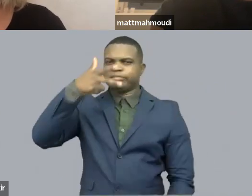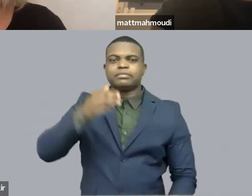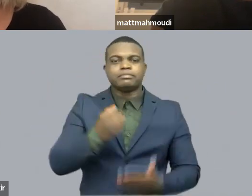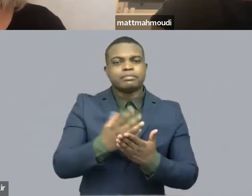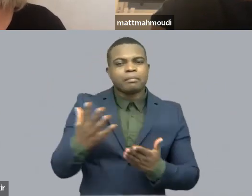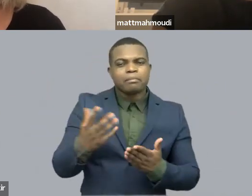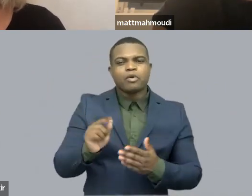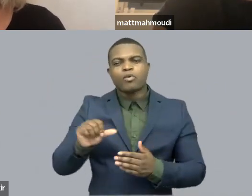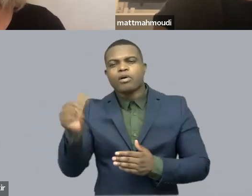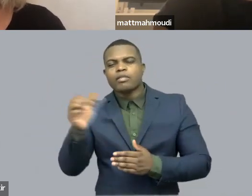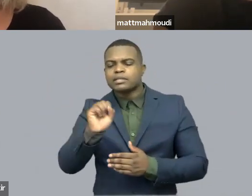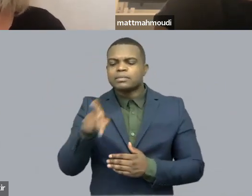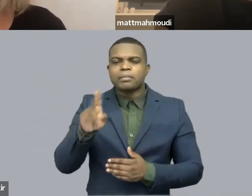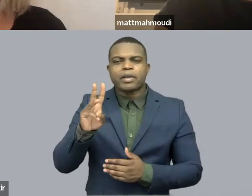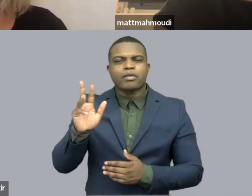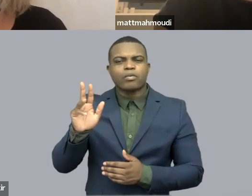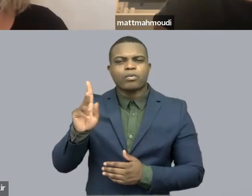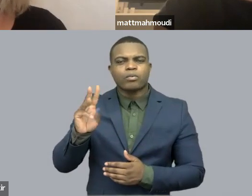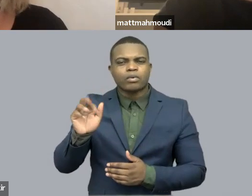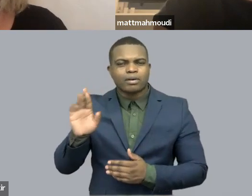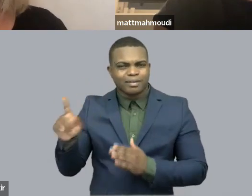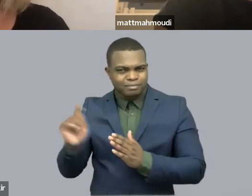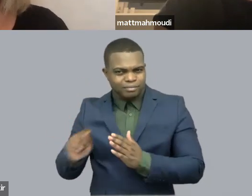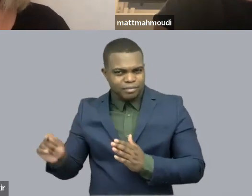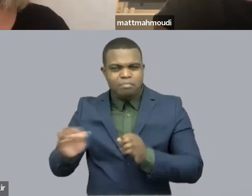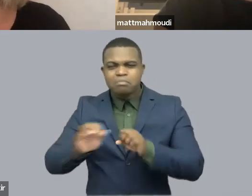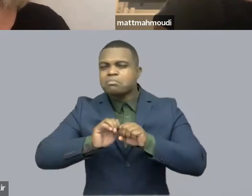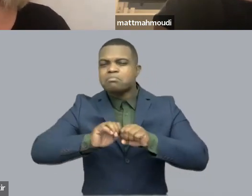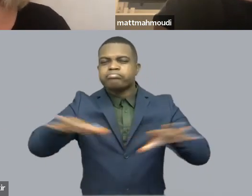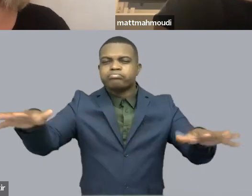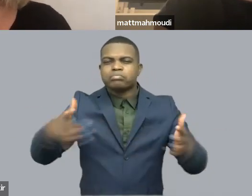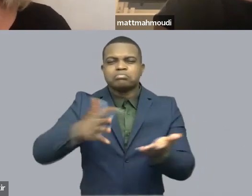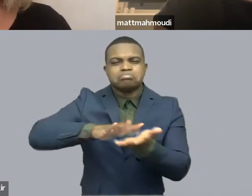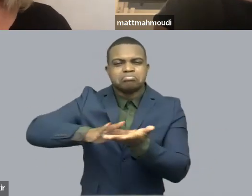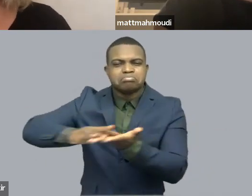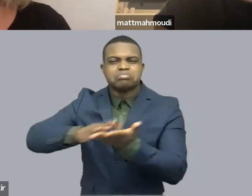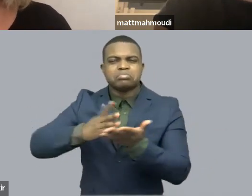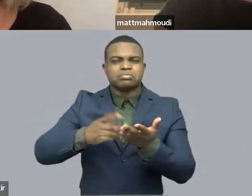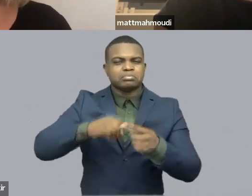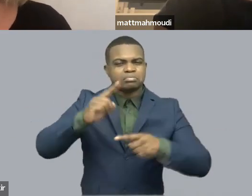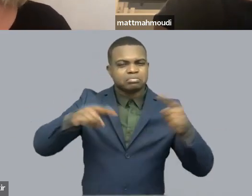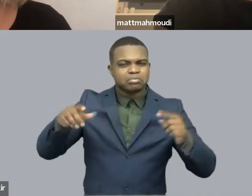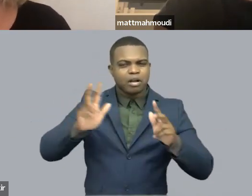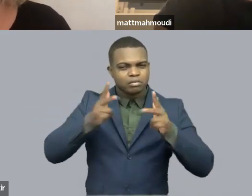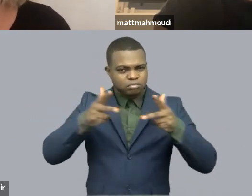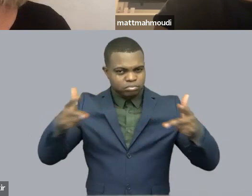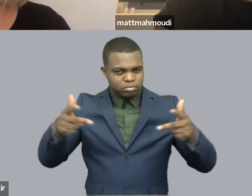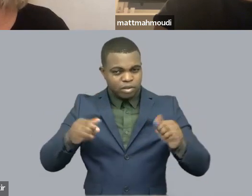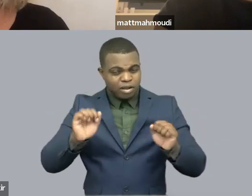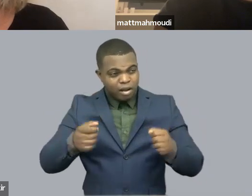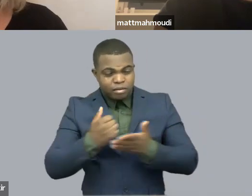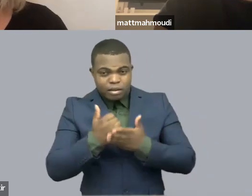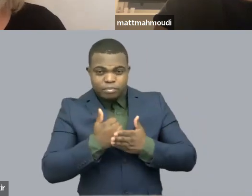So I'm really hoping that Francesca will pop up any moment now, because I was really curious about her answer to this as well. From where I